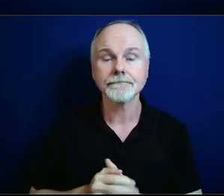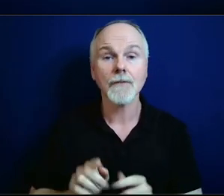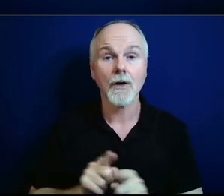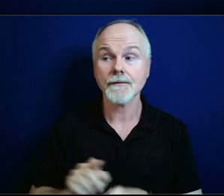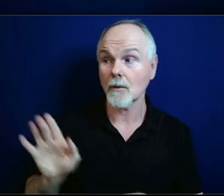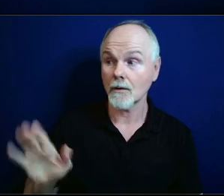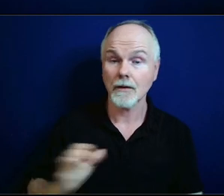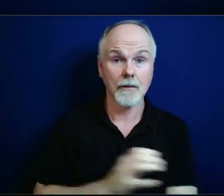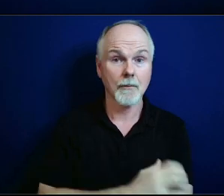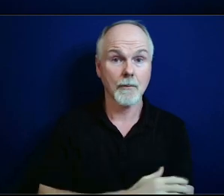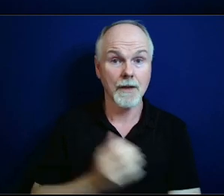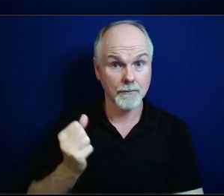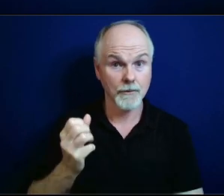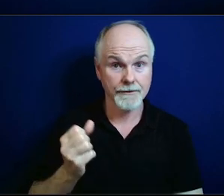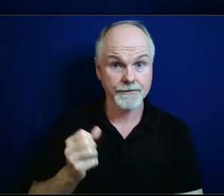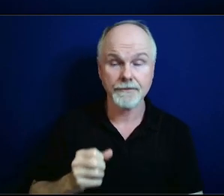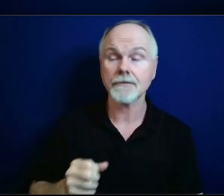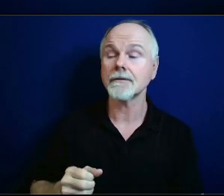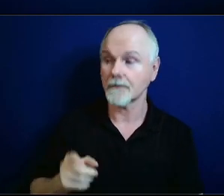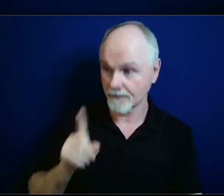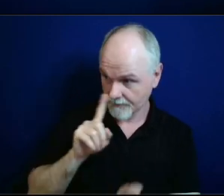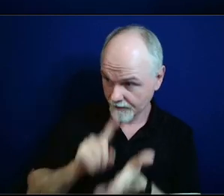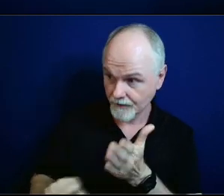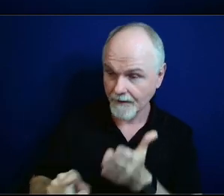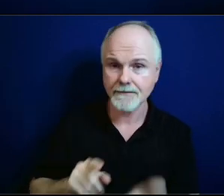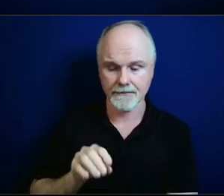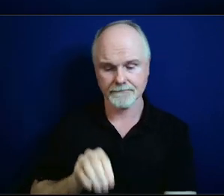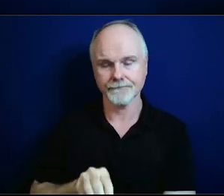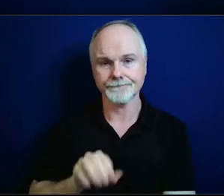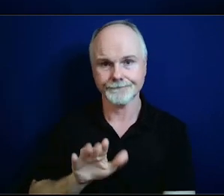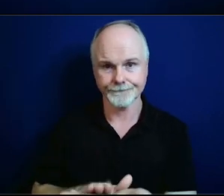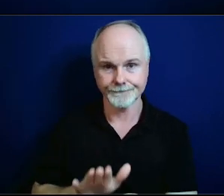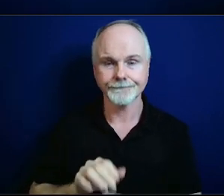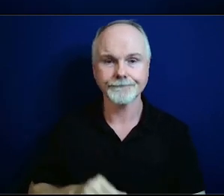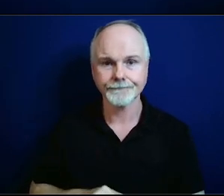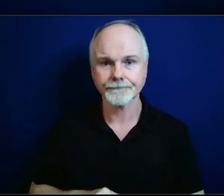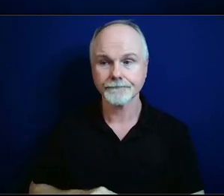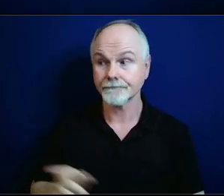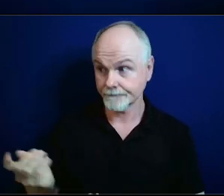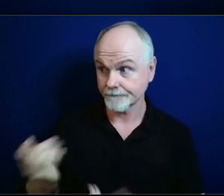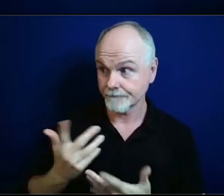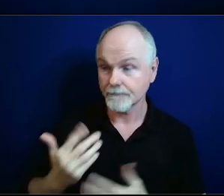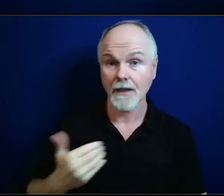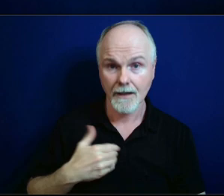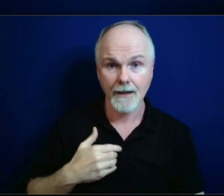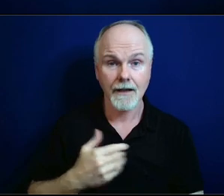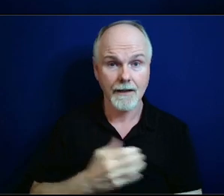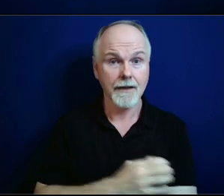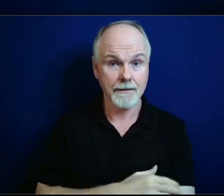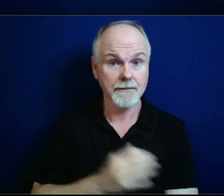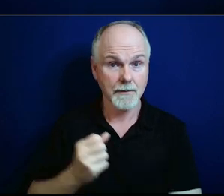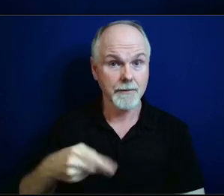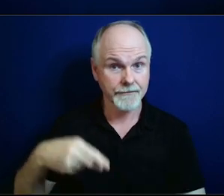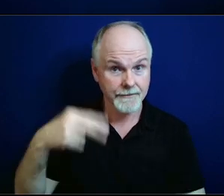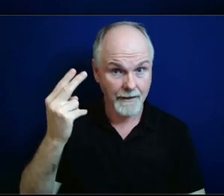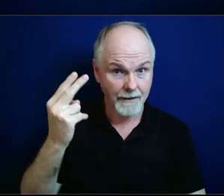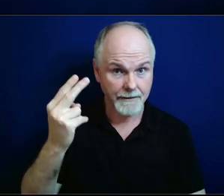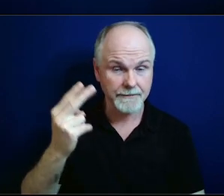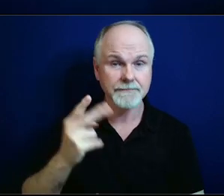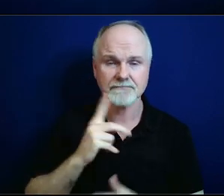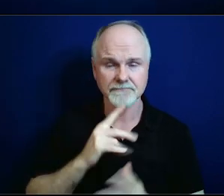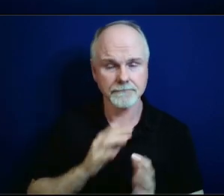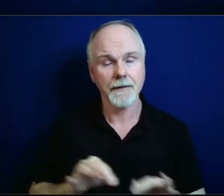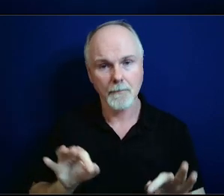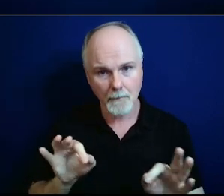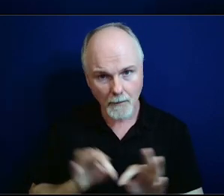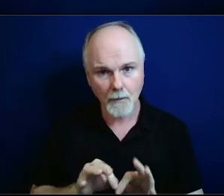As she has hypertension, monitoring her blood pressure regularly is essential to managing her